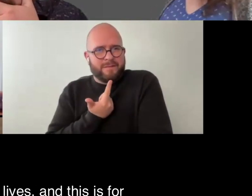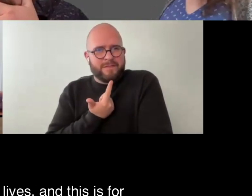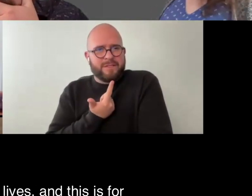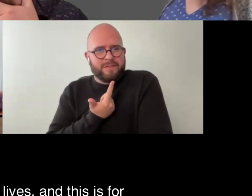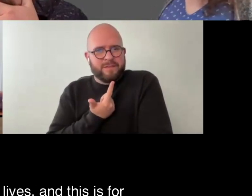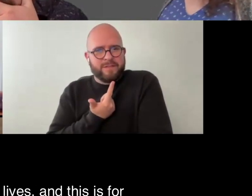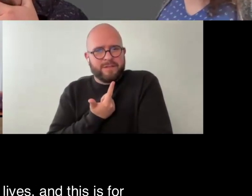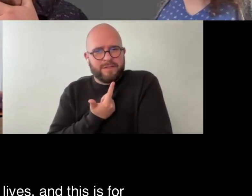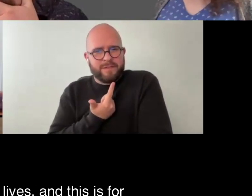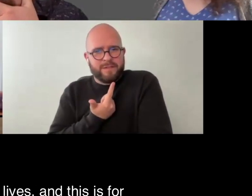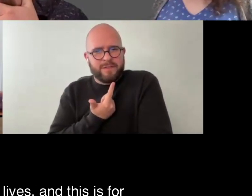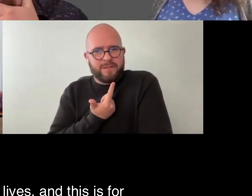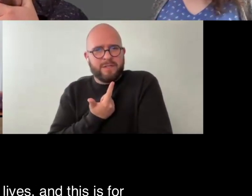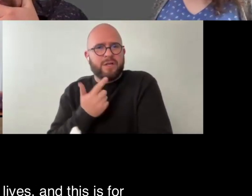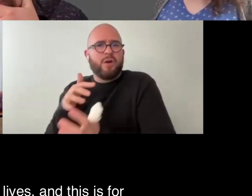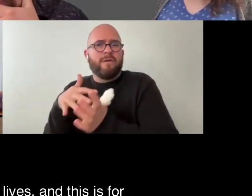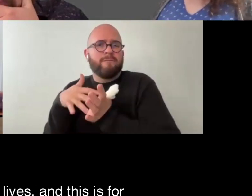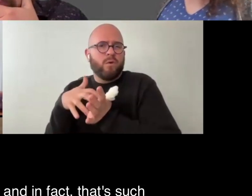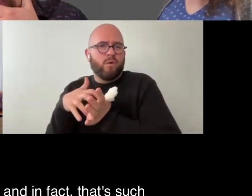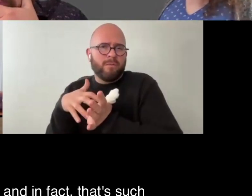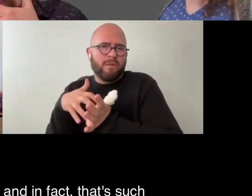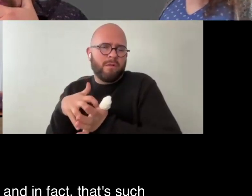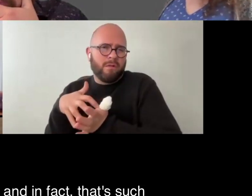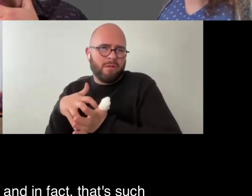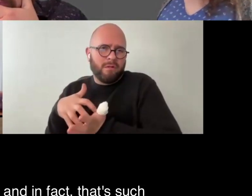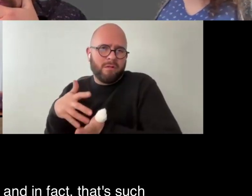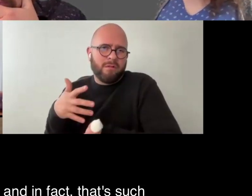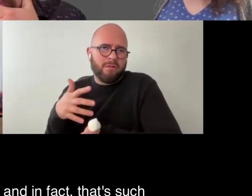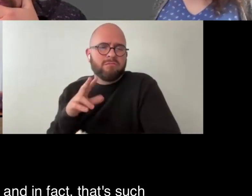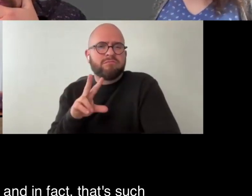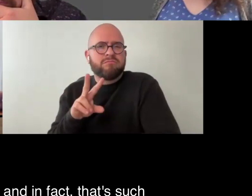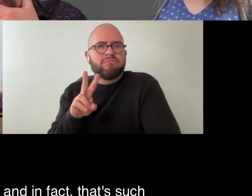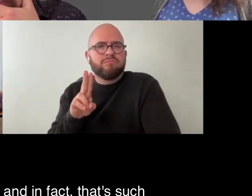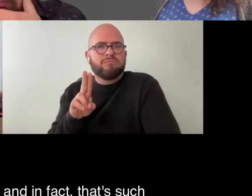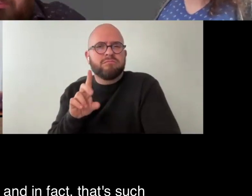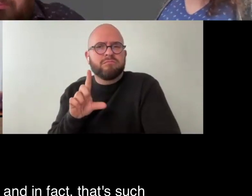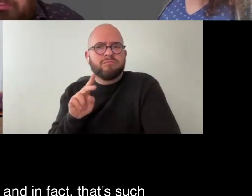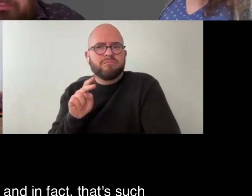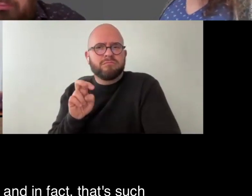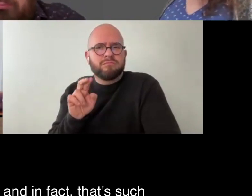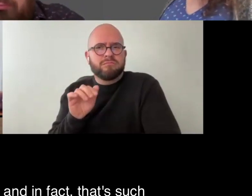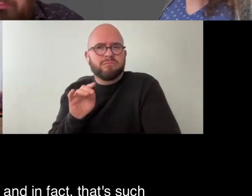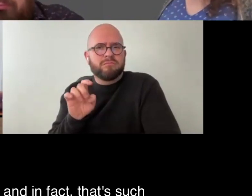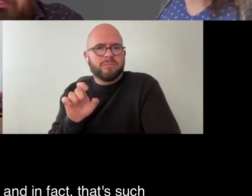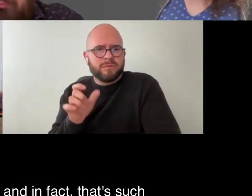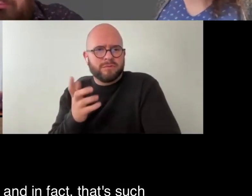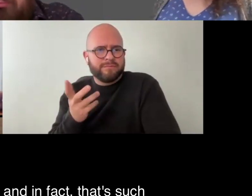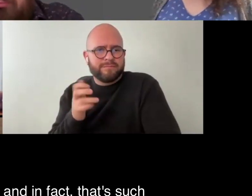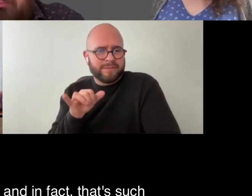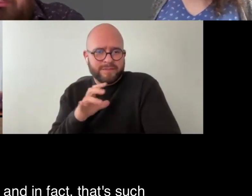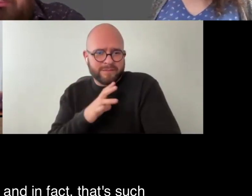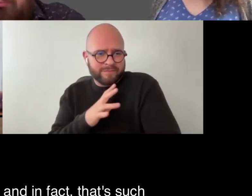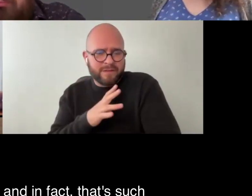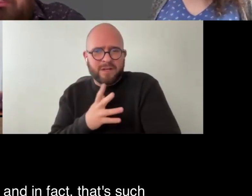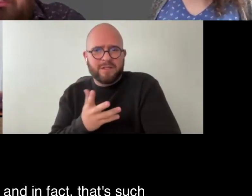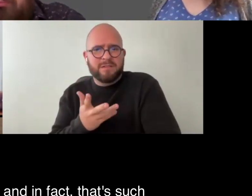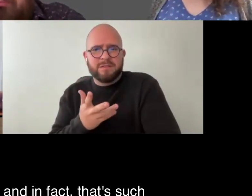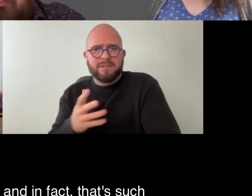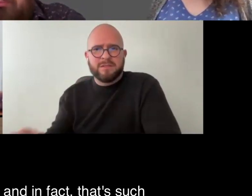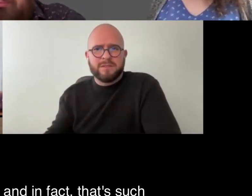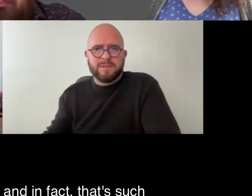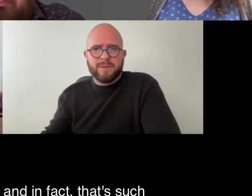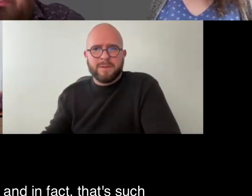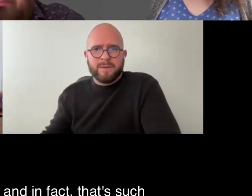lives vulnerable, and that's okay. And in fact, that's such an important part